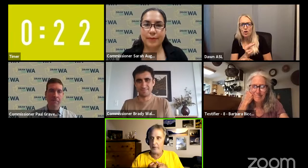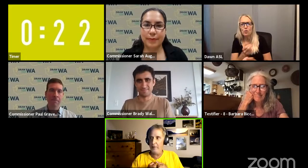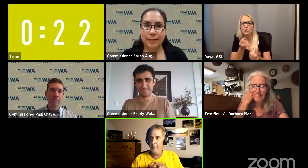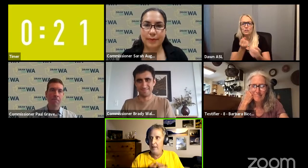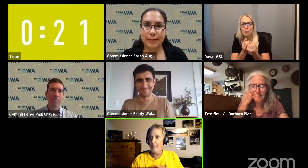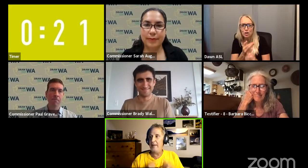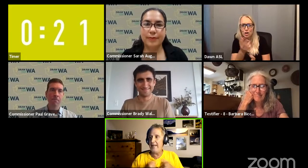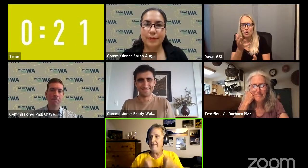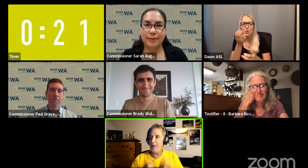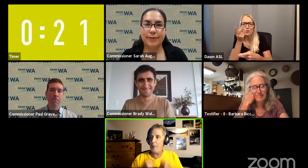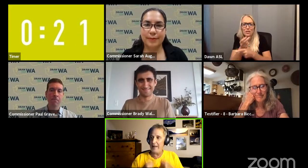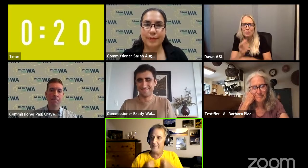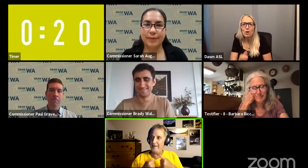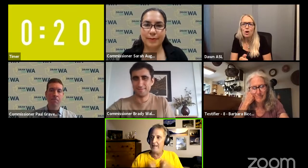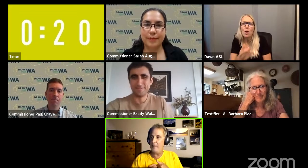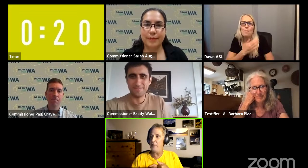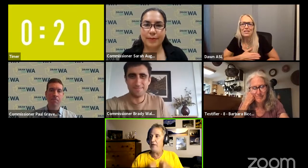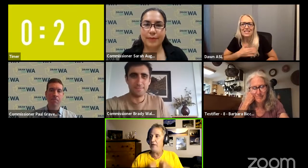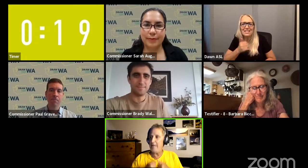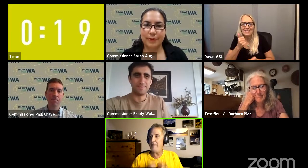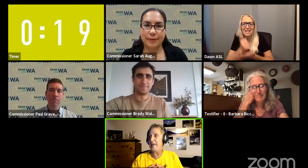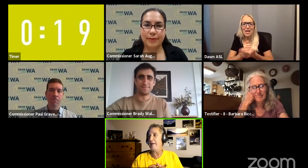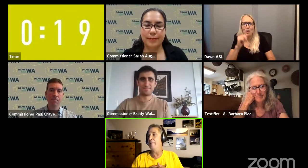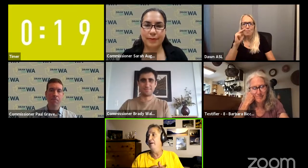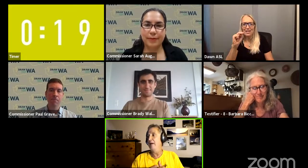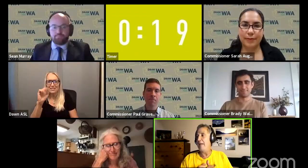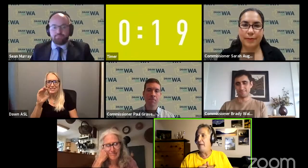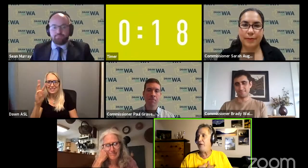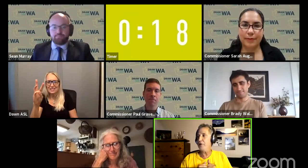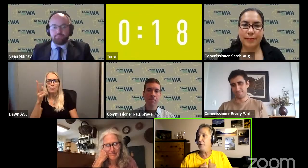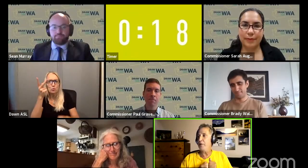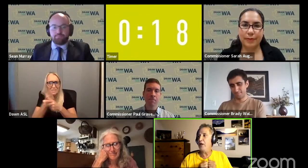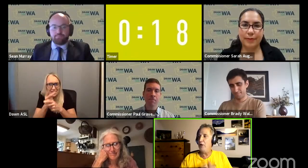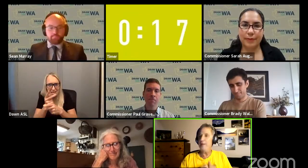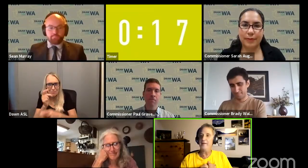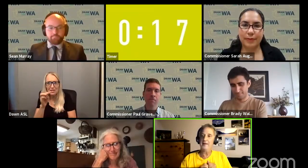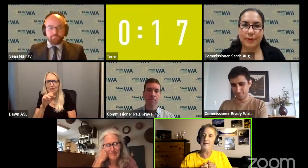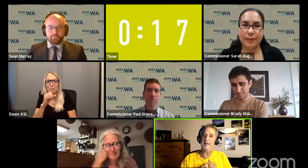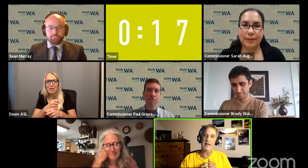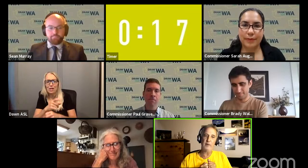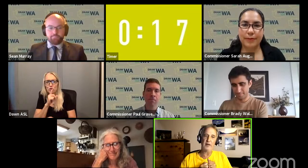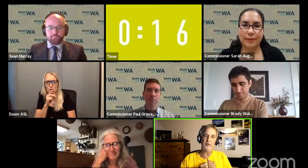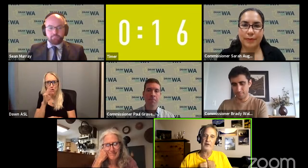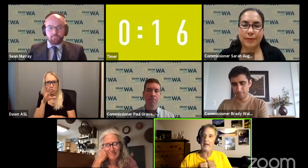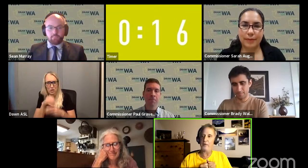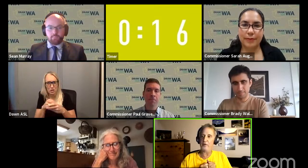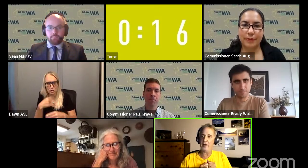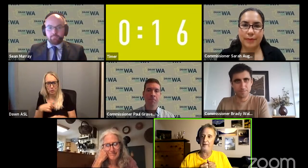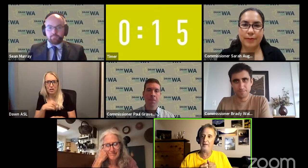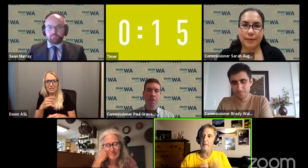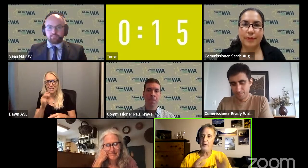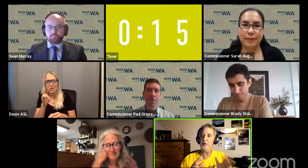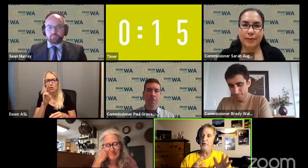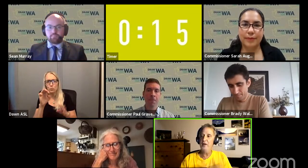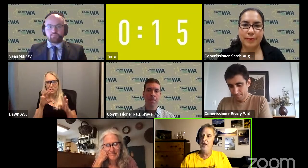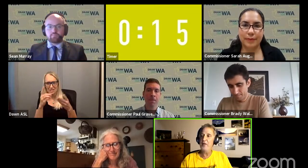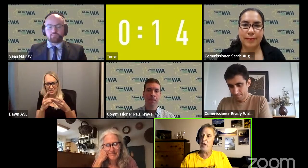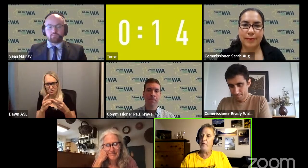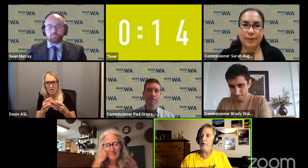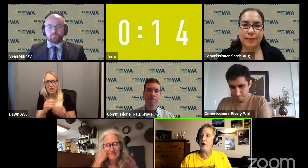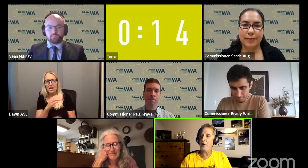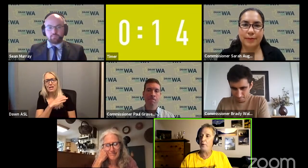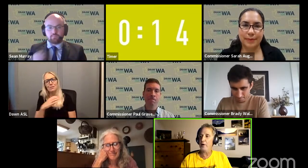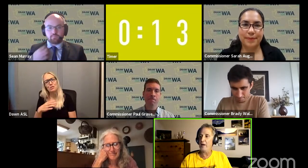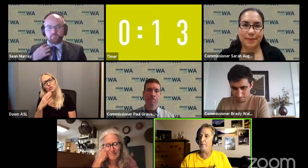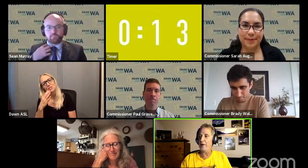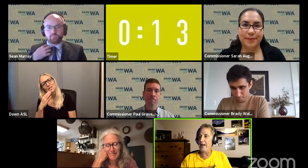keep her. Please help NCW keep Kim and make sure to include us in the CD8 redistricting exercise. Commissioners, thank